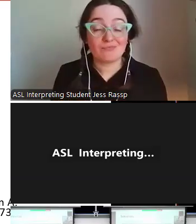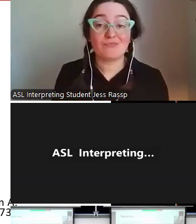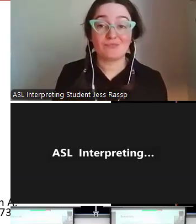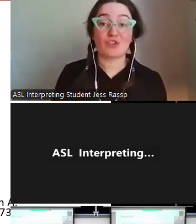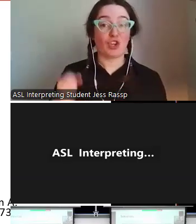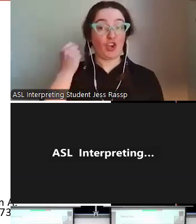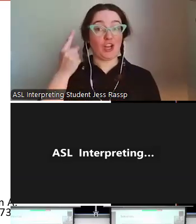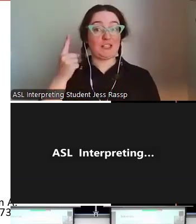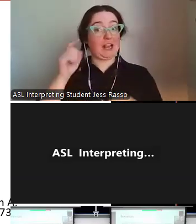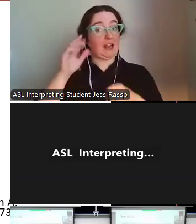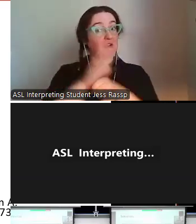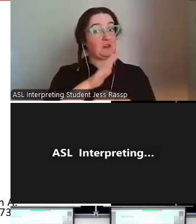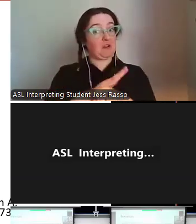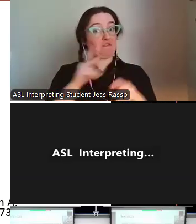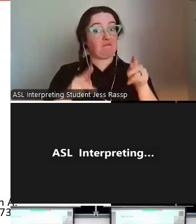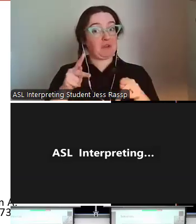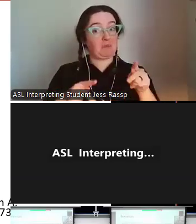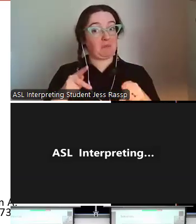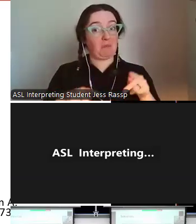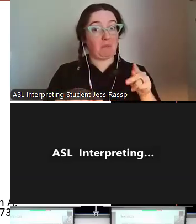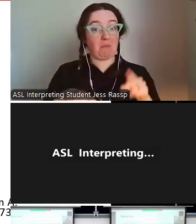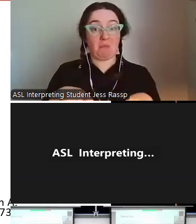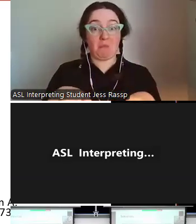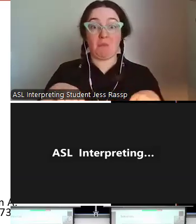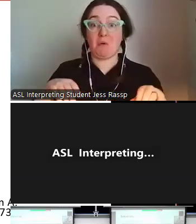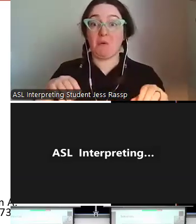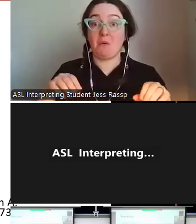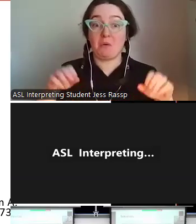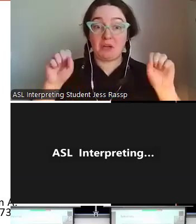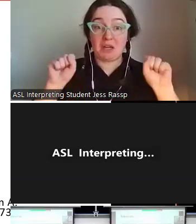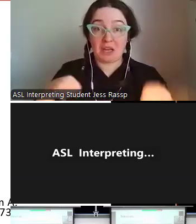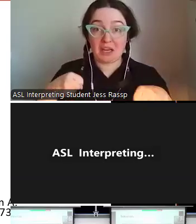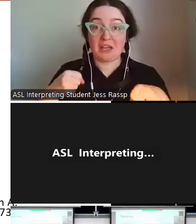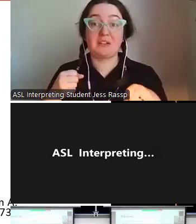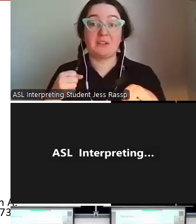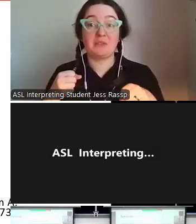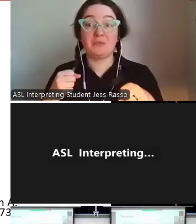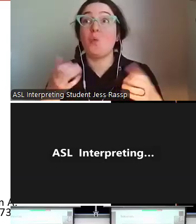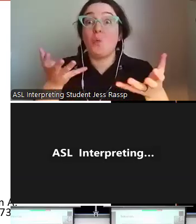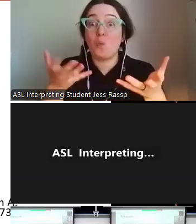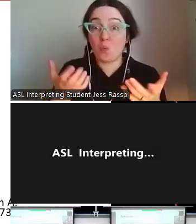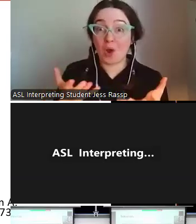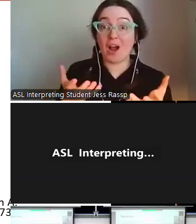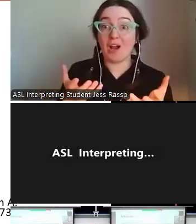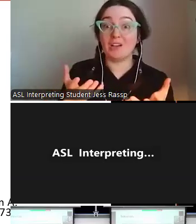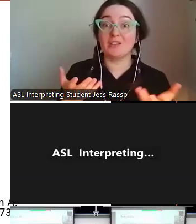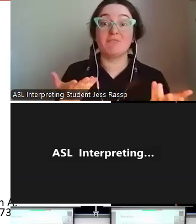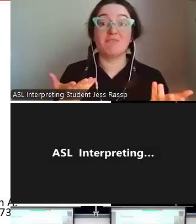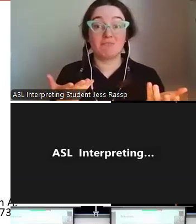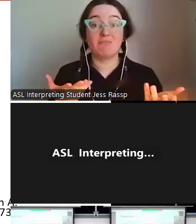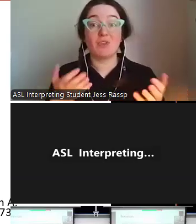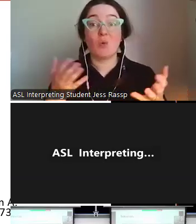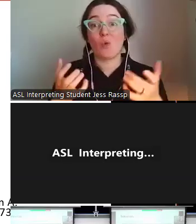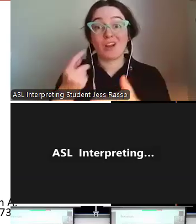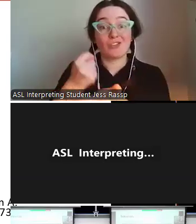population to make it marketable, to make it profitable for the drug companies. So that's another thing you have to think about. Do enough people have the disease? I know